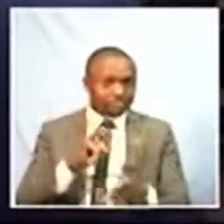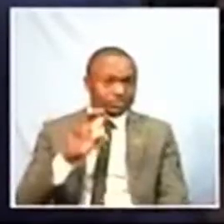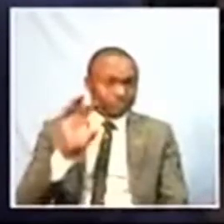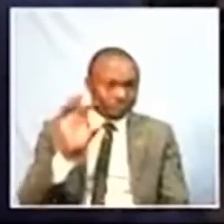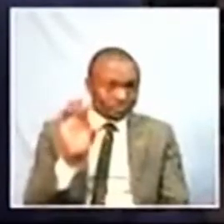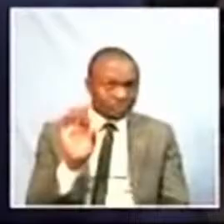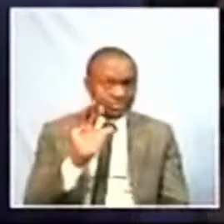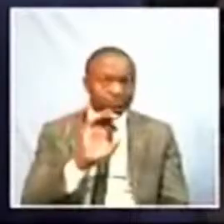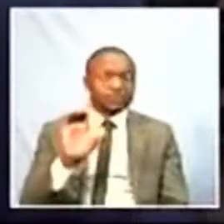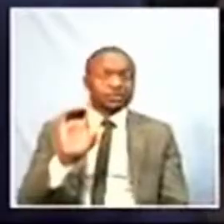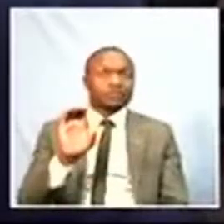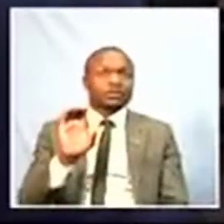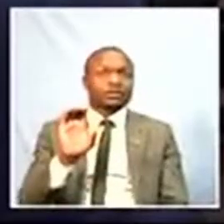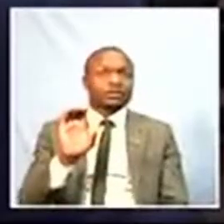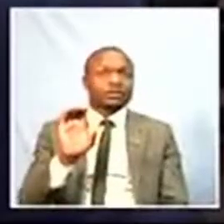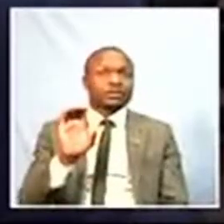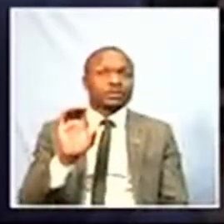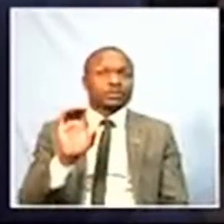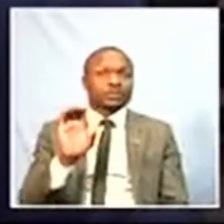29,985.